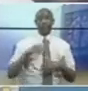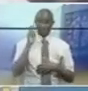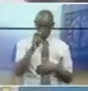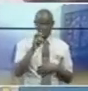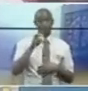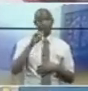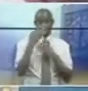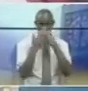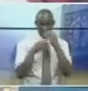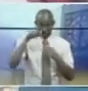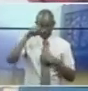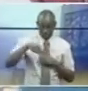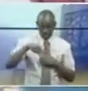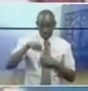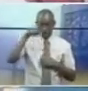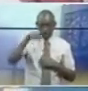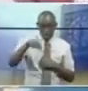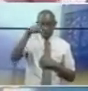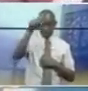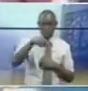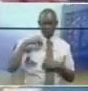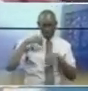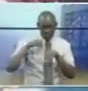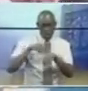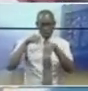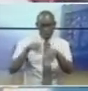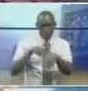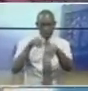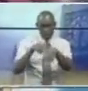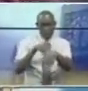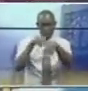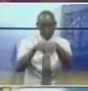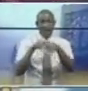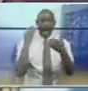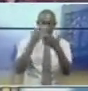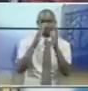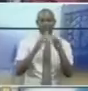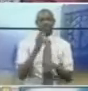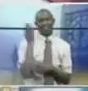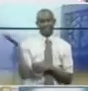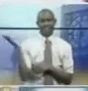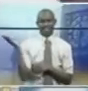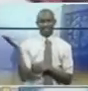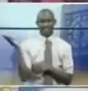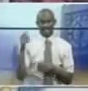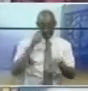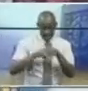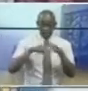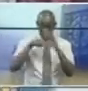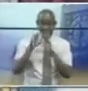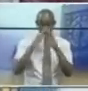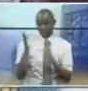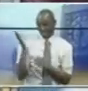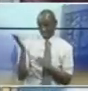la damu. Tukafuata lile tone la damu mpaka likatuelekeza kwa boma hii. Wakati tumeingia kwa boma